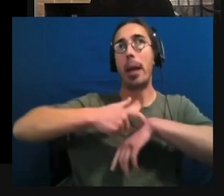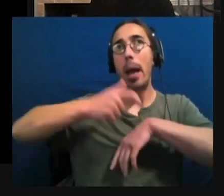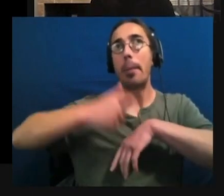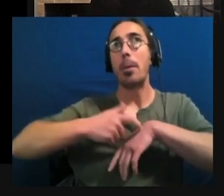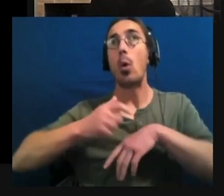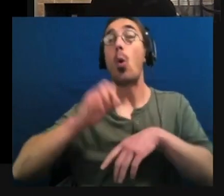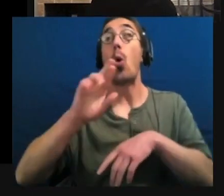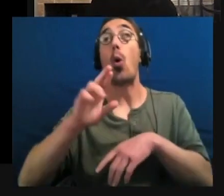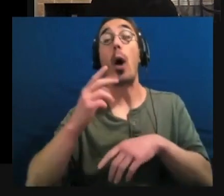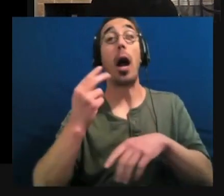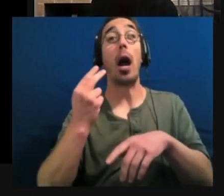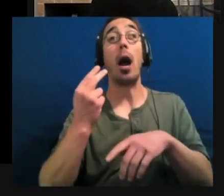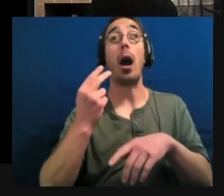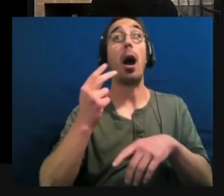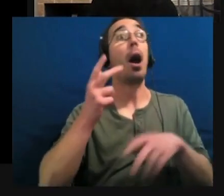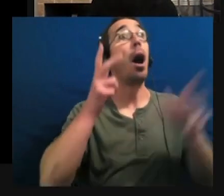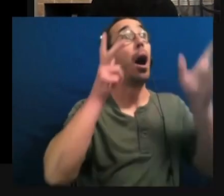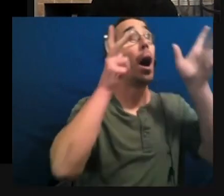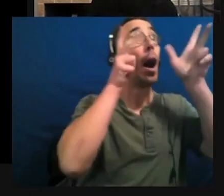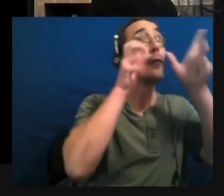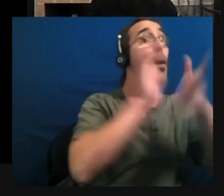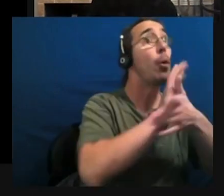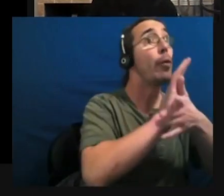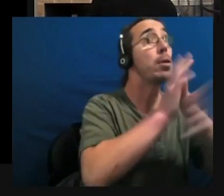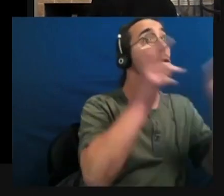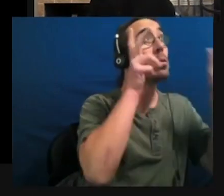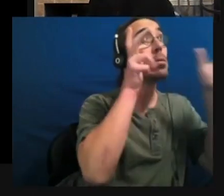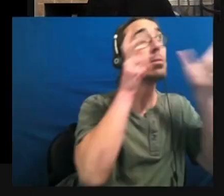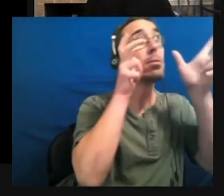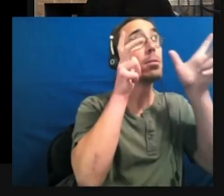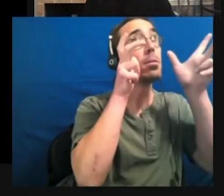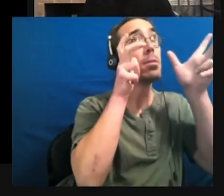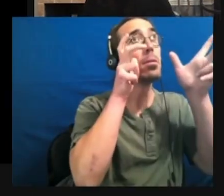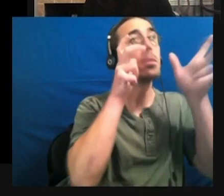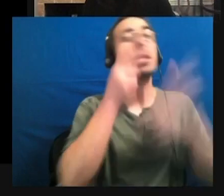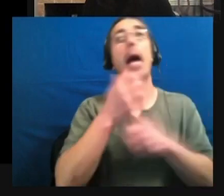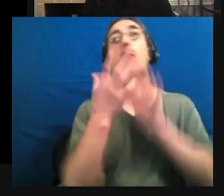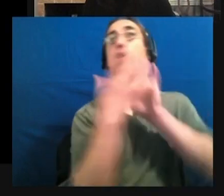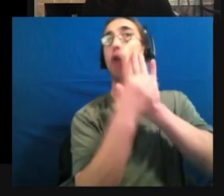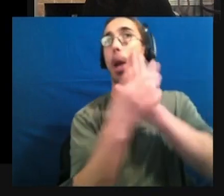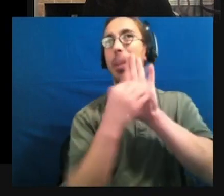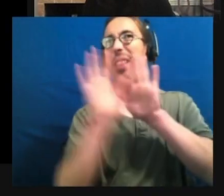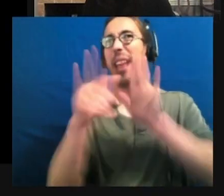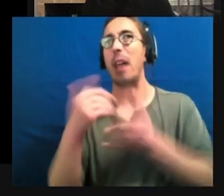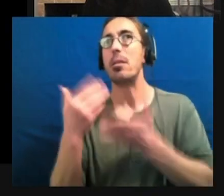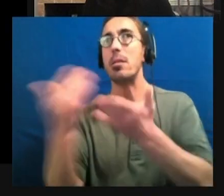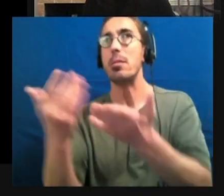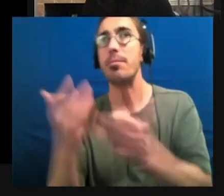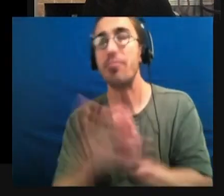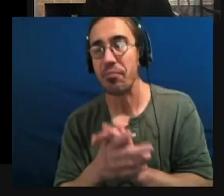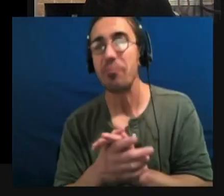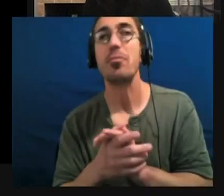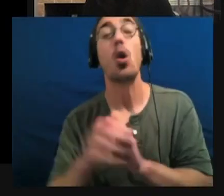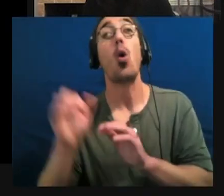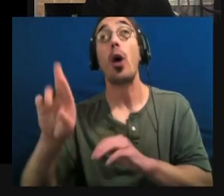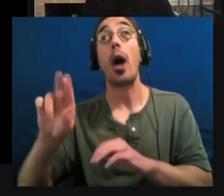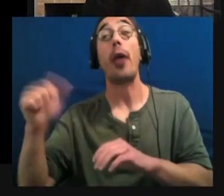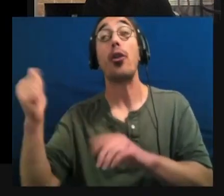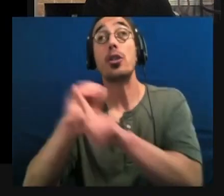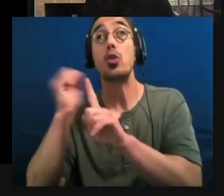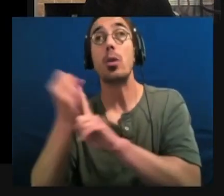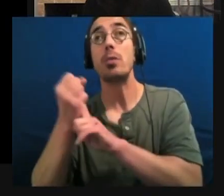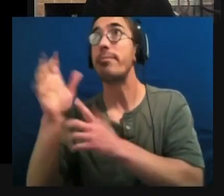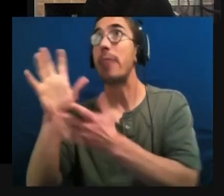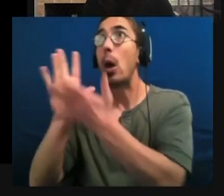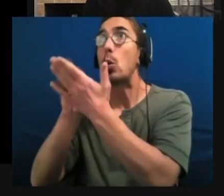things I heard from movies or TV shows or other people in interactions. I would feign comprehension by nodding and